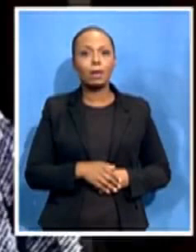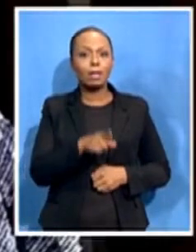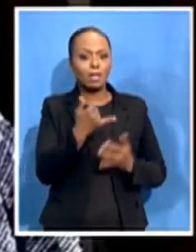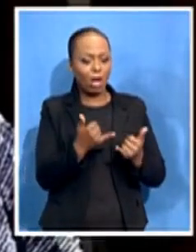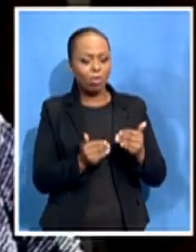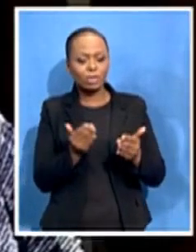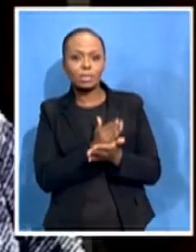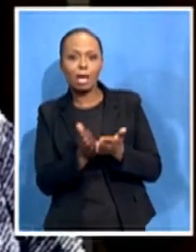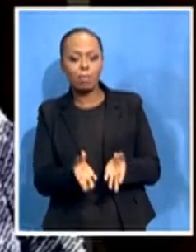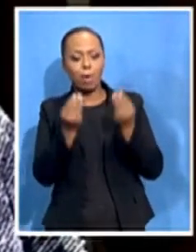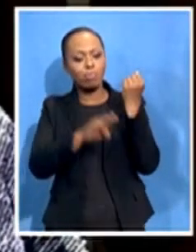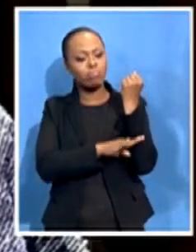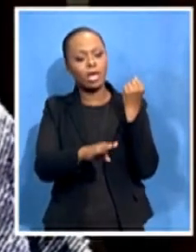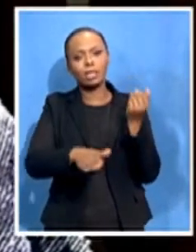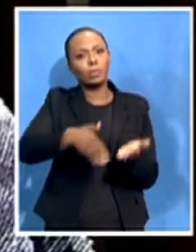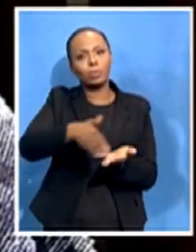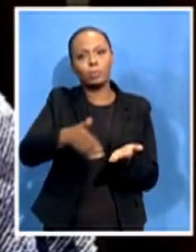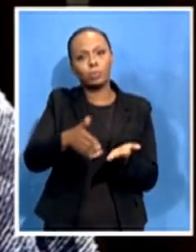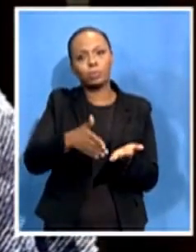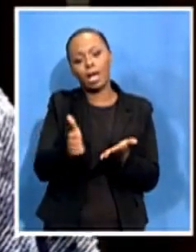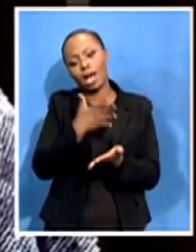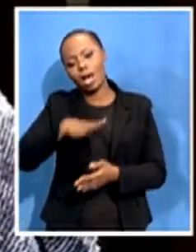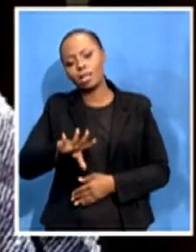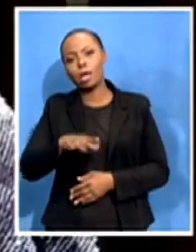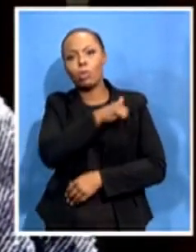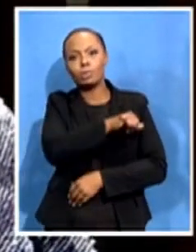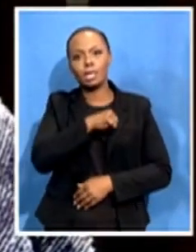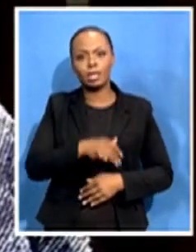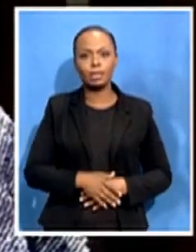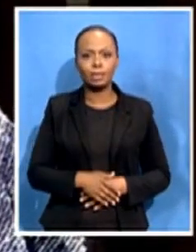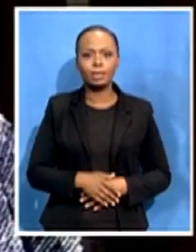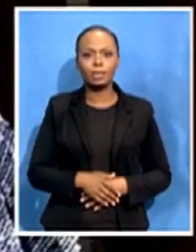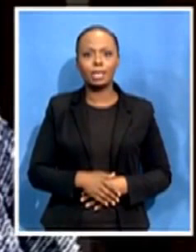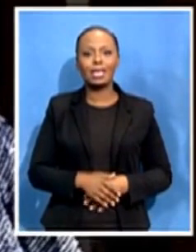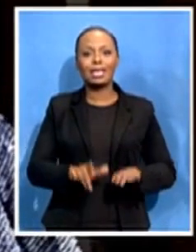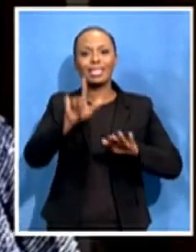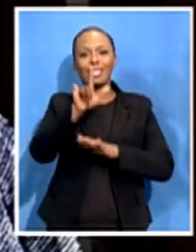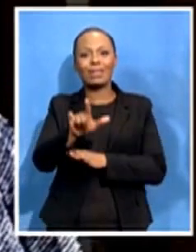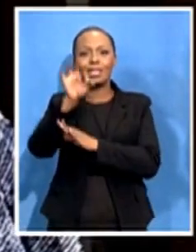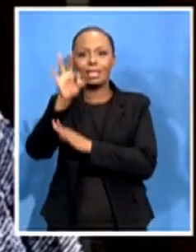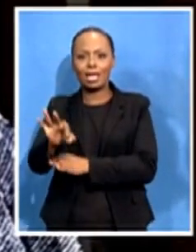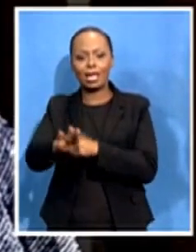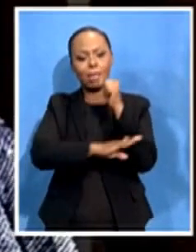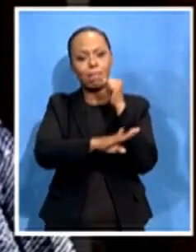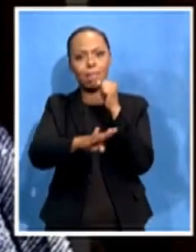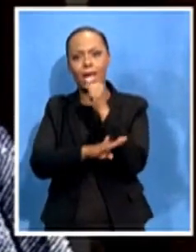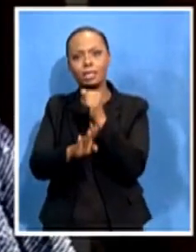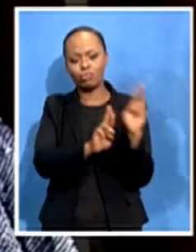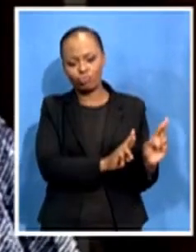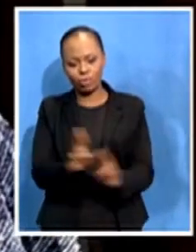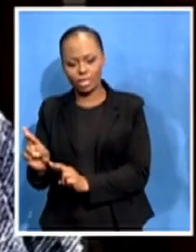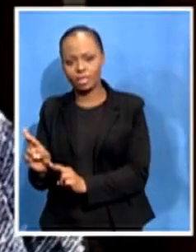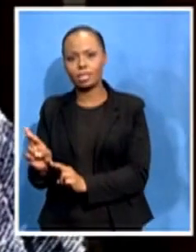Hospital. We managed to put in 73 beds, and all those beds are fixed with oxygen. Fixed with oxygen, they are